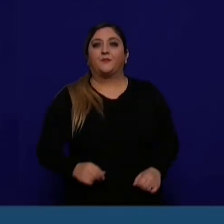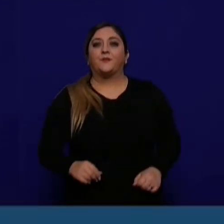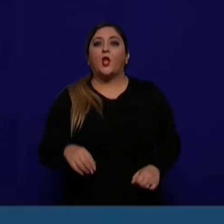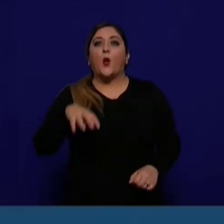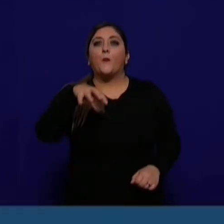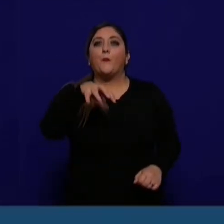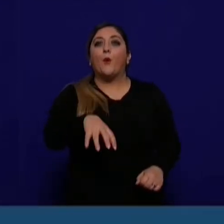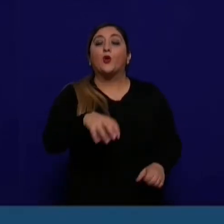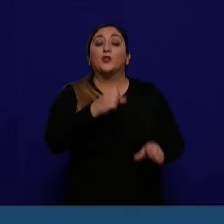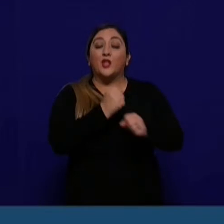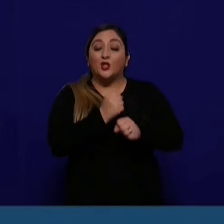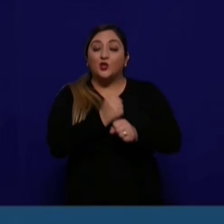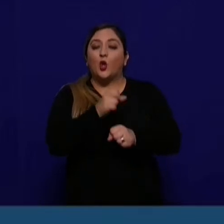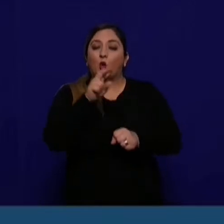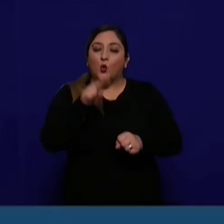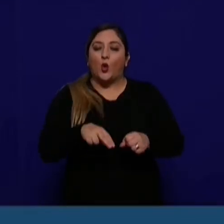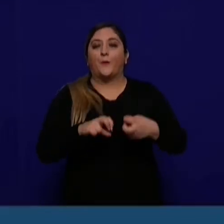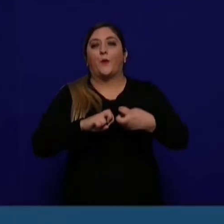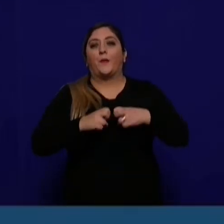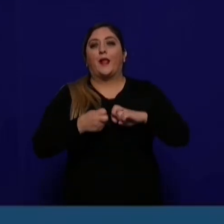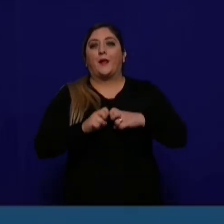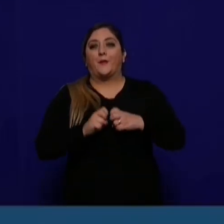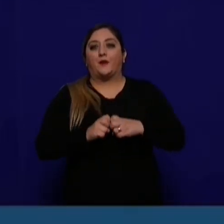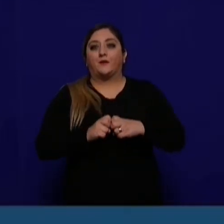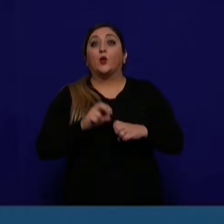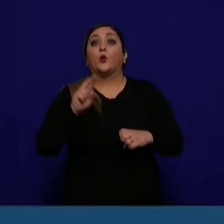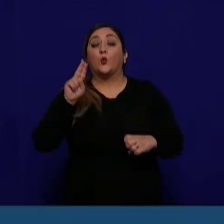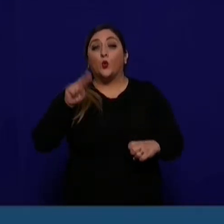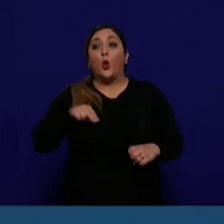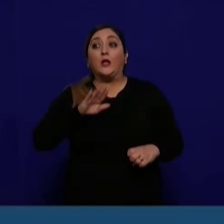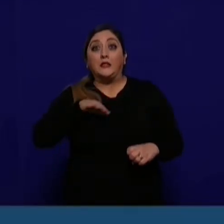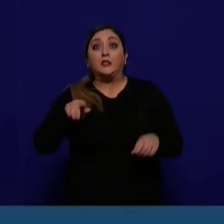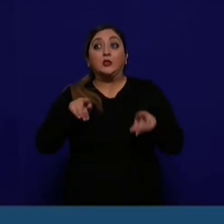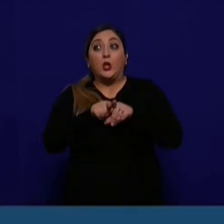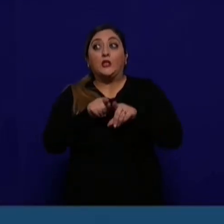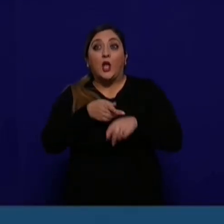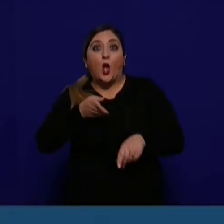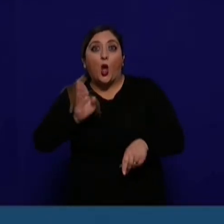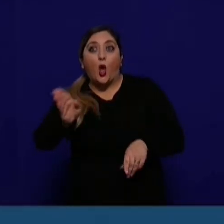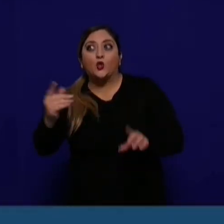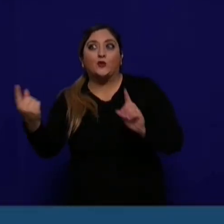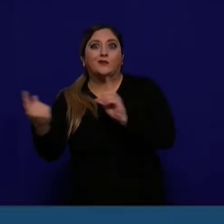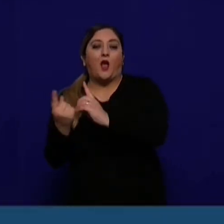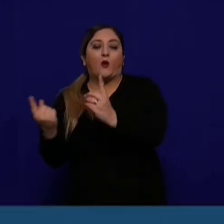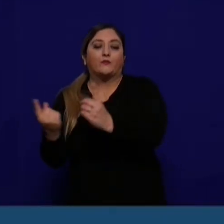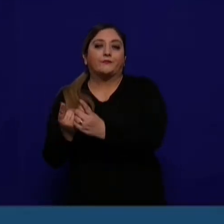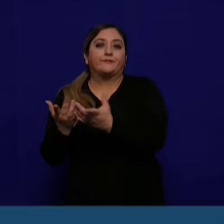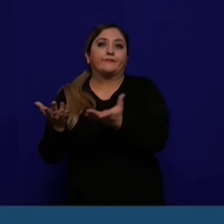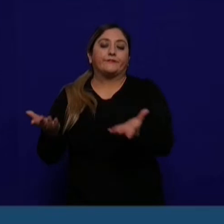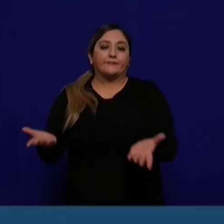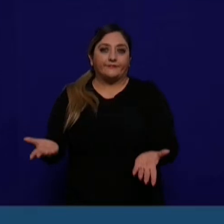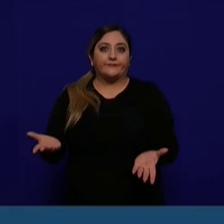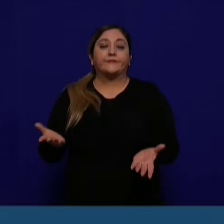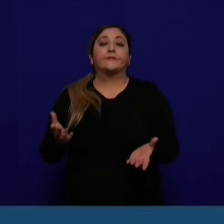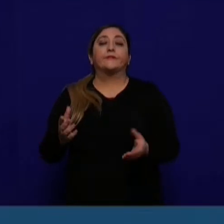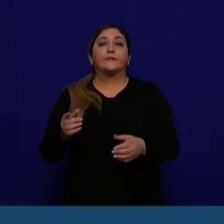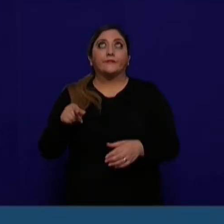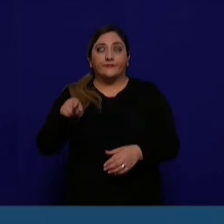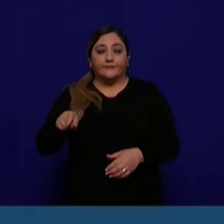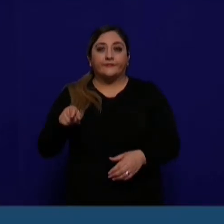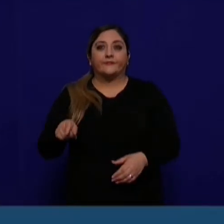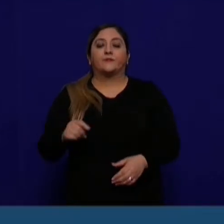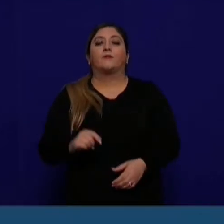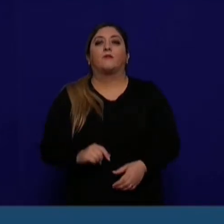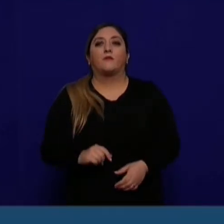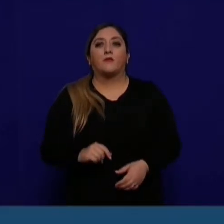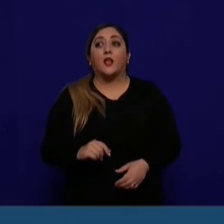għadu qed ikollna wkoll il-każijiet u anka fis-social gatherings. Din naraw ukoll li l-cases li jkunu importati minn barra